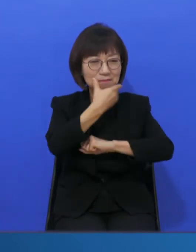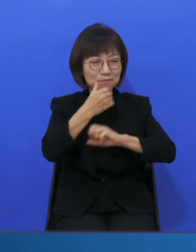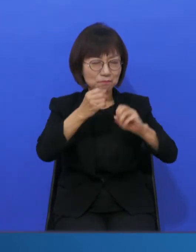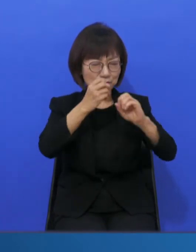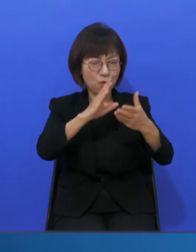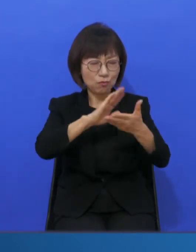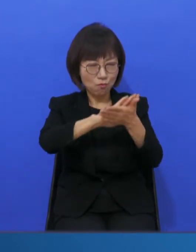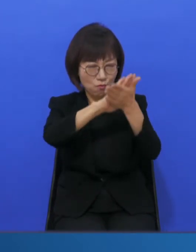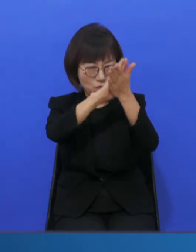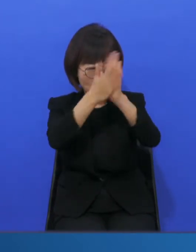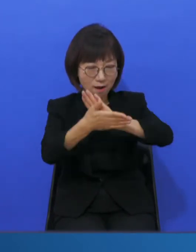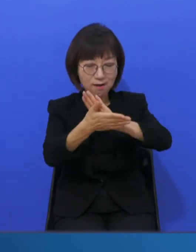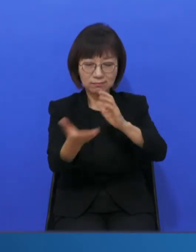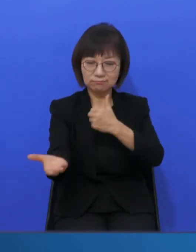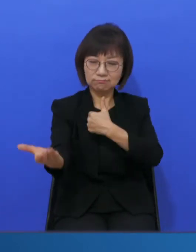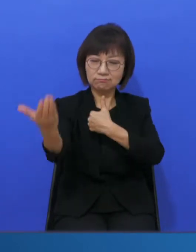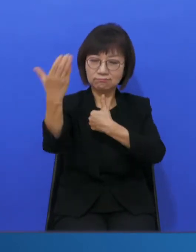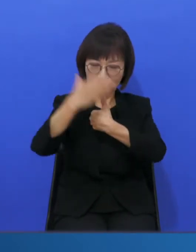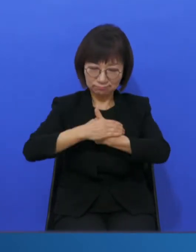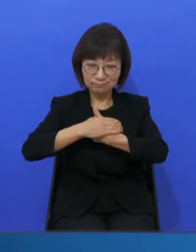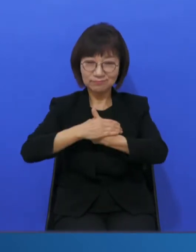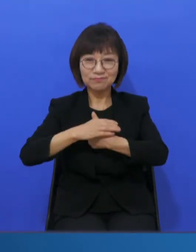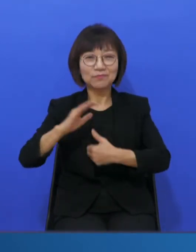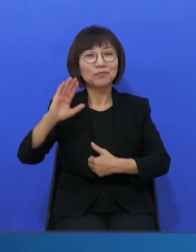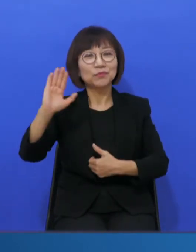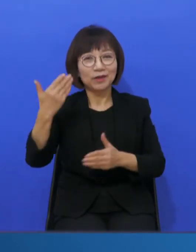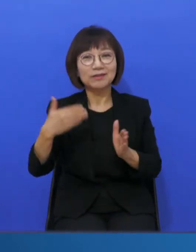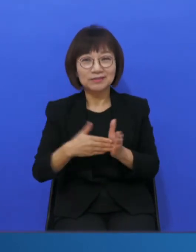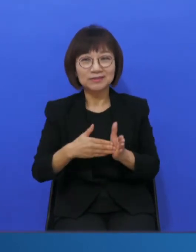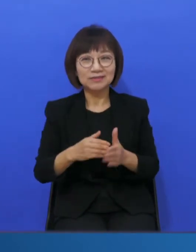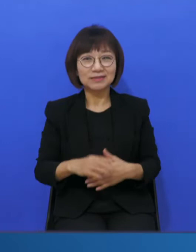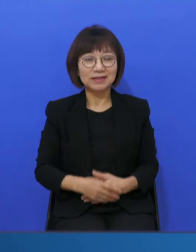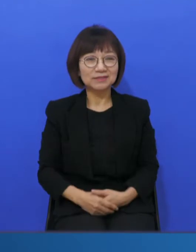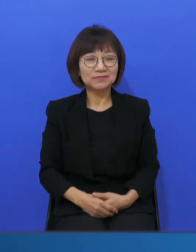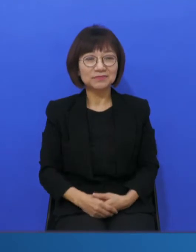has raised us up as a church like now to do world evangelization.